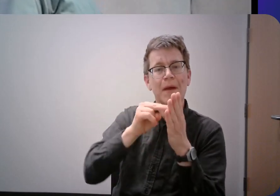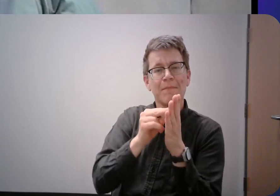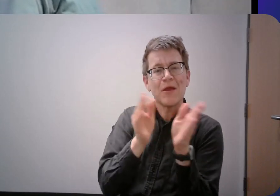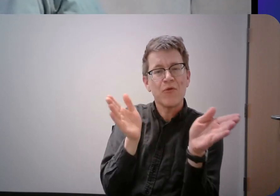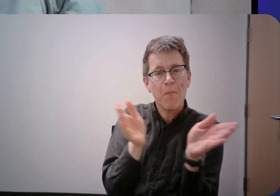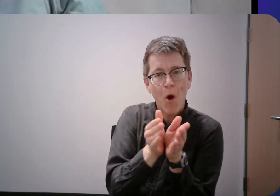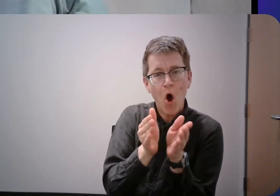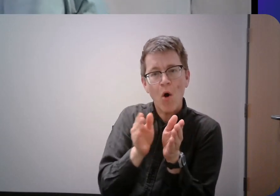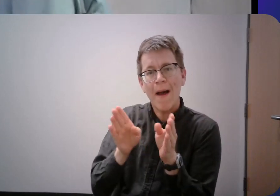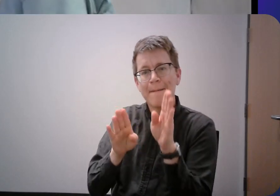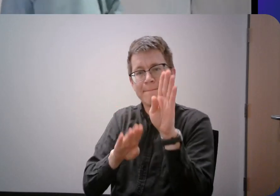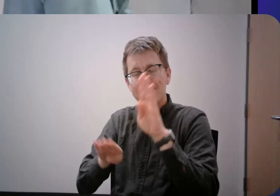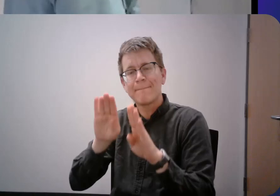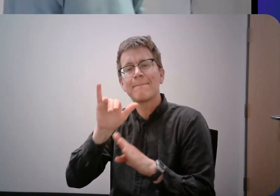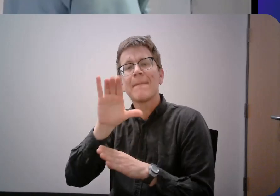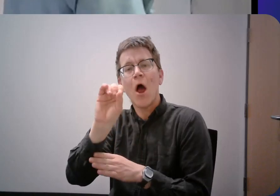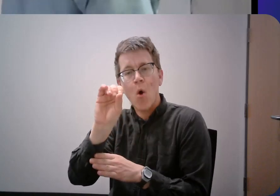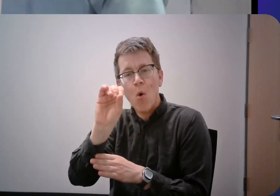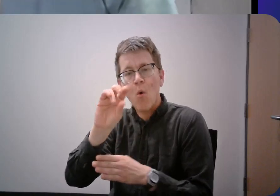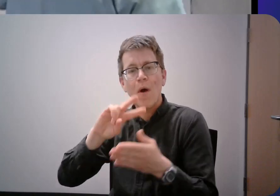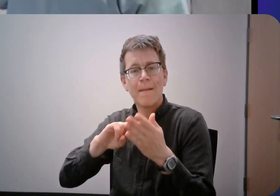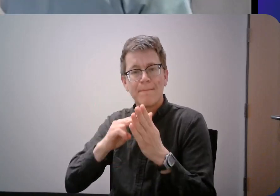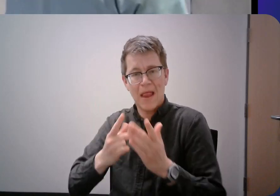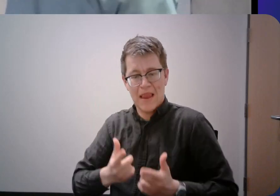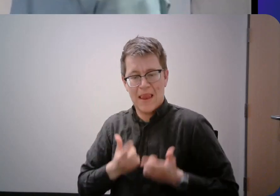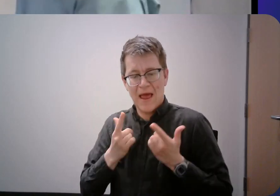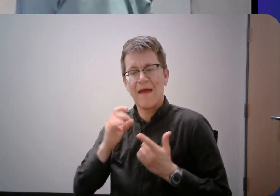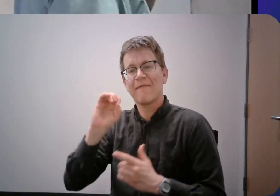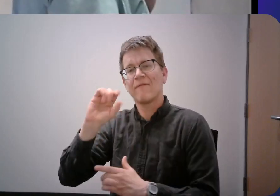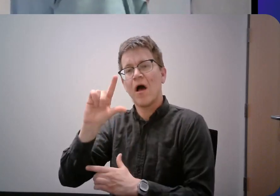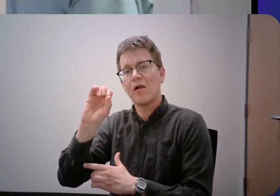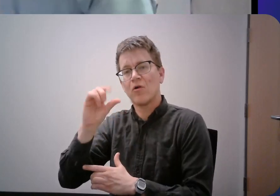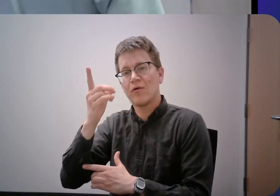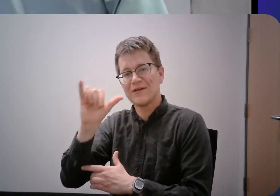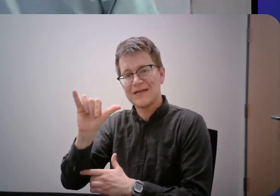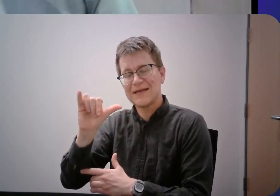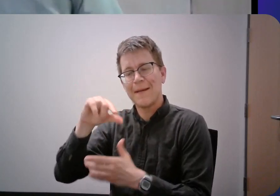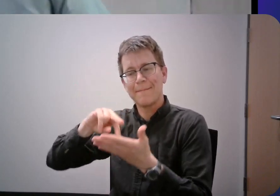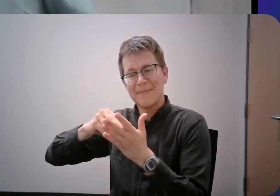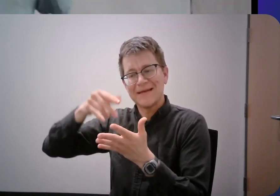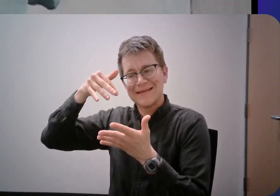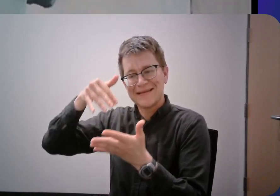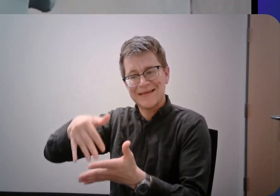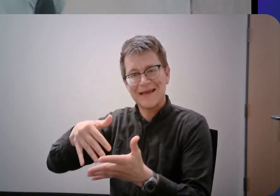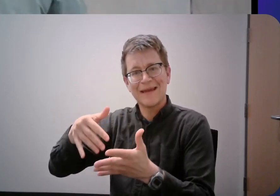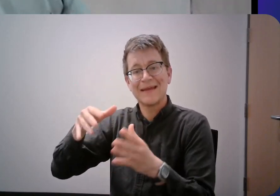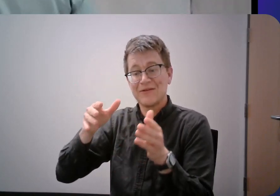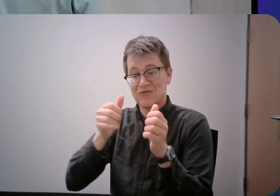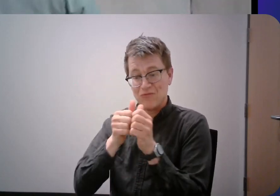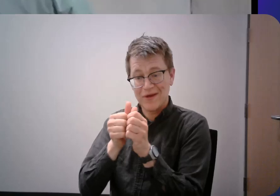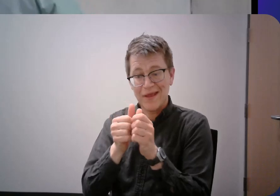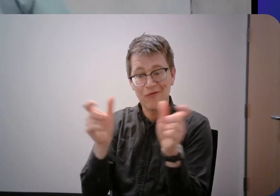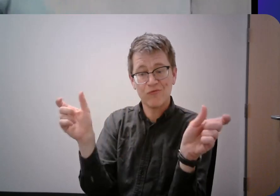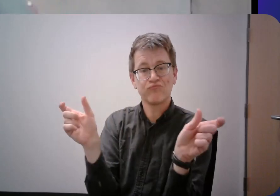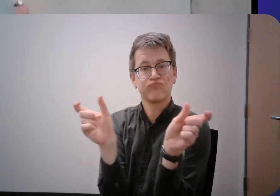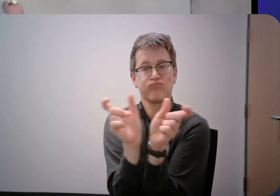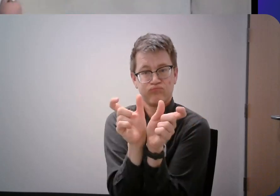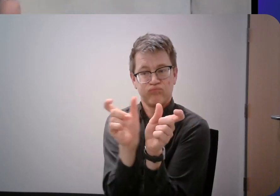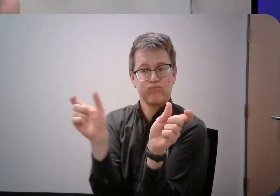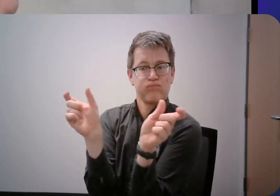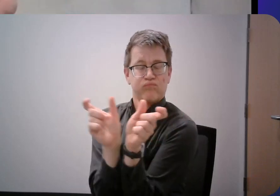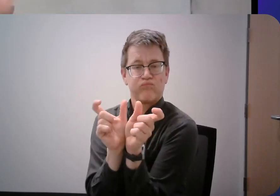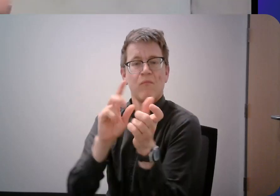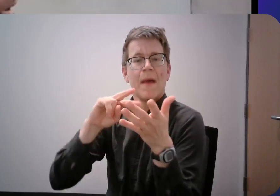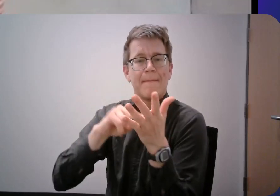view. Okay, so it's an instrument to view microscopic life. Okay? In order for us to learn